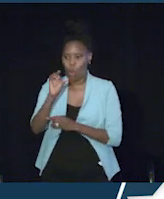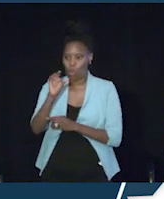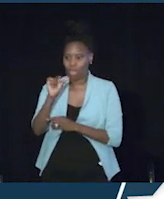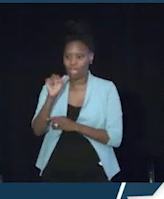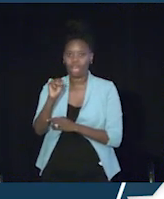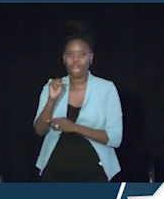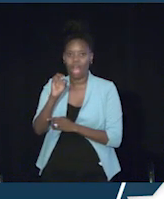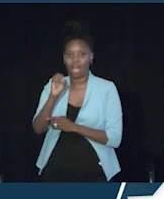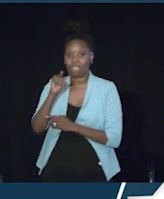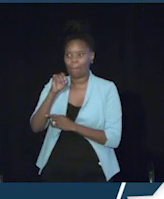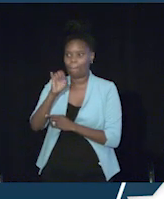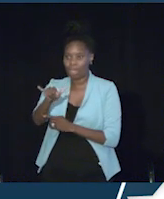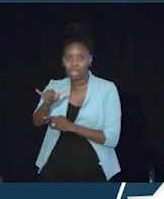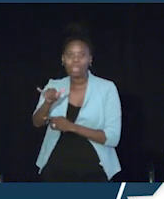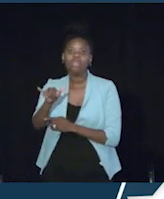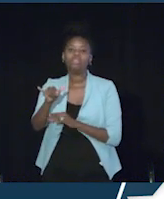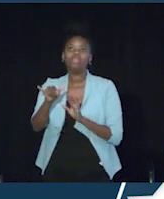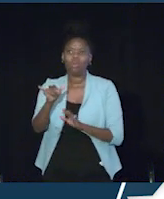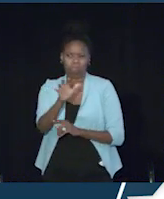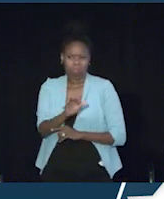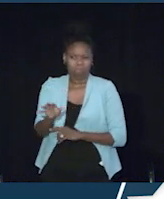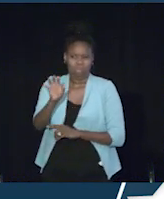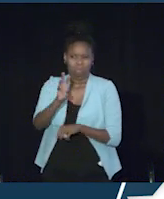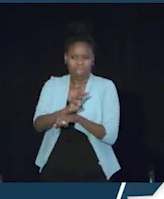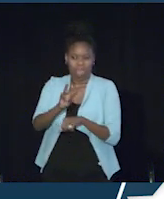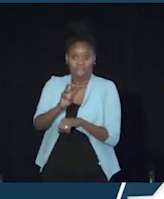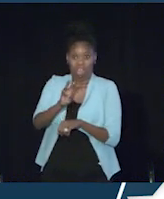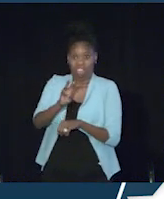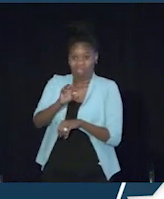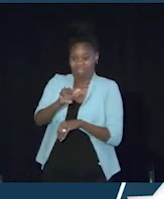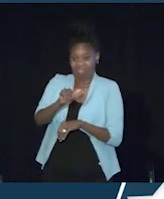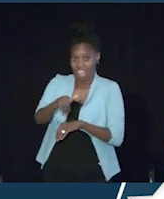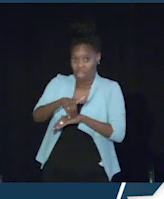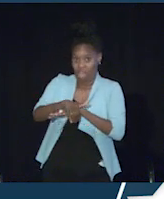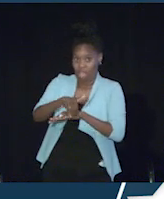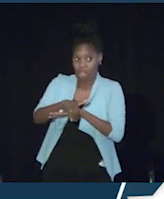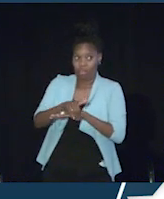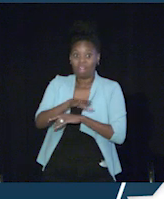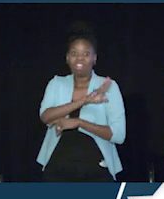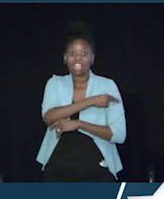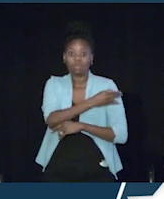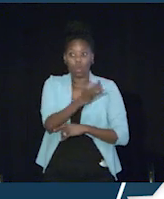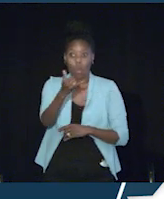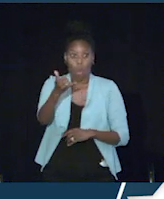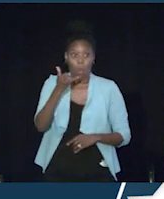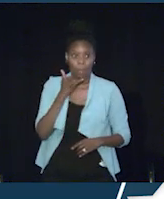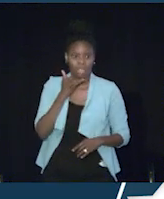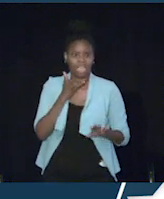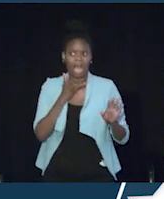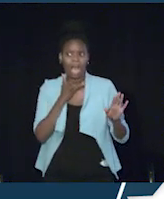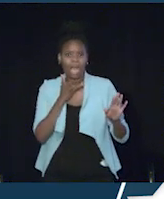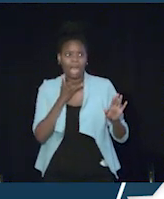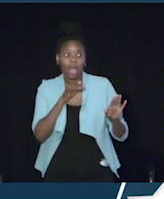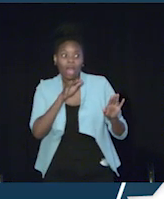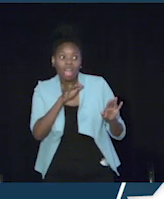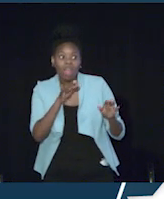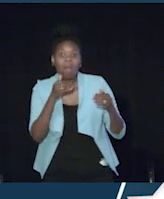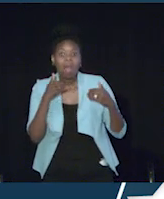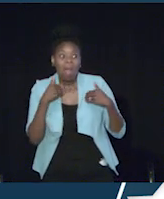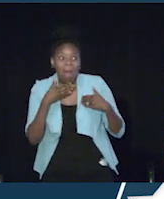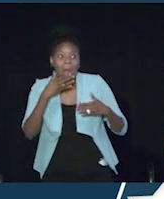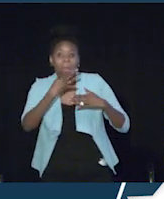around 6 o'clock that night, the hospital calls me. The nurse says, "Sir, you have a really bad blood